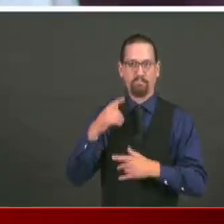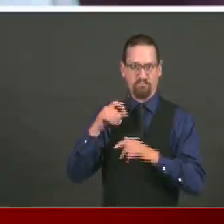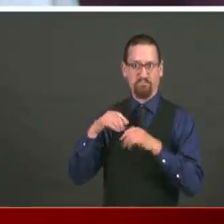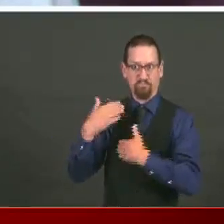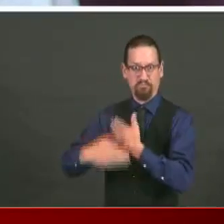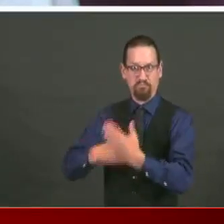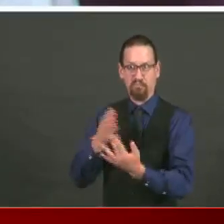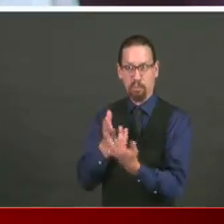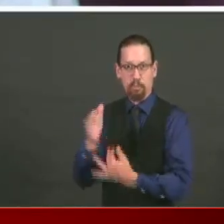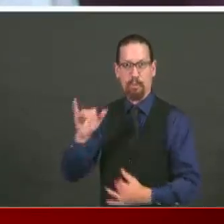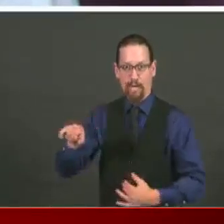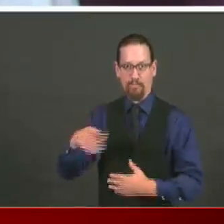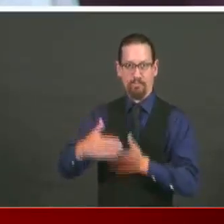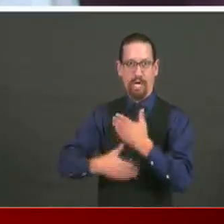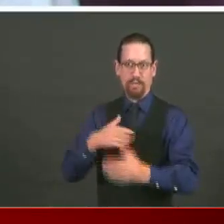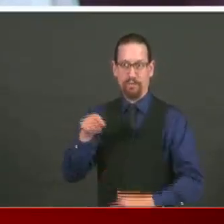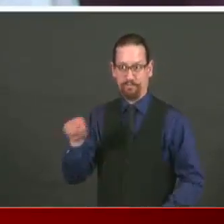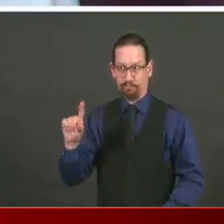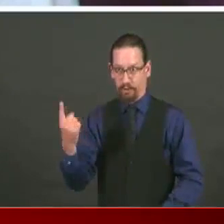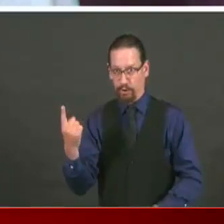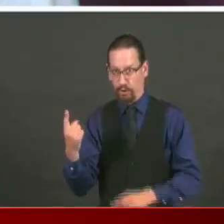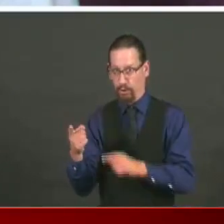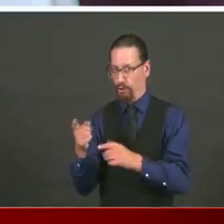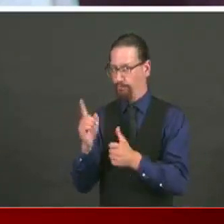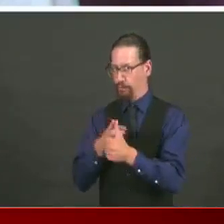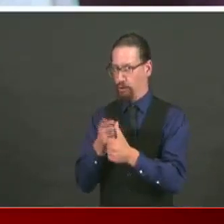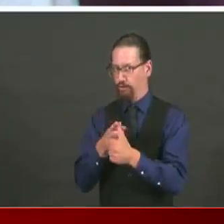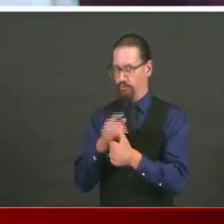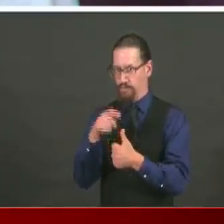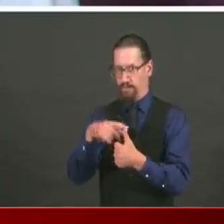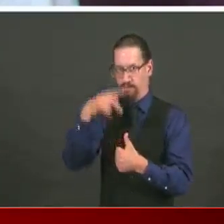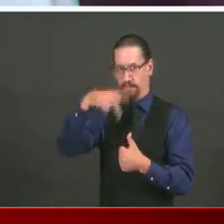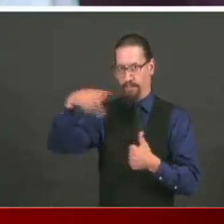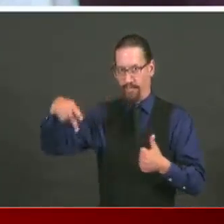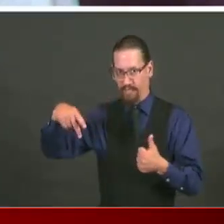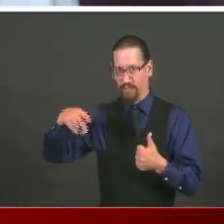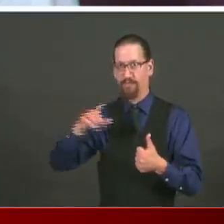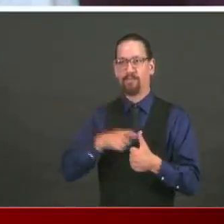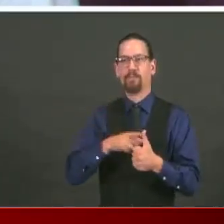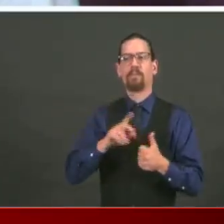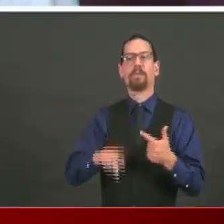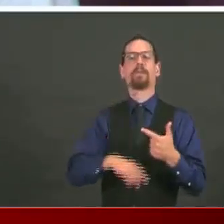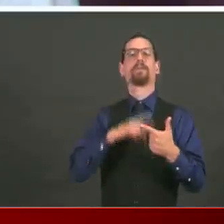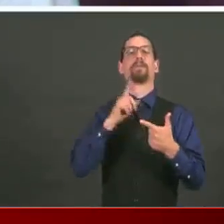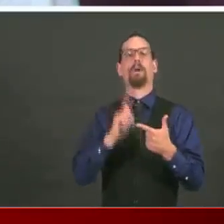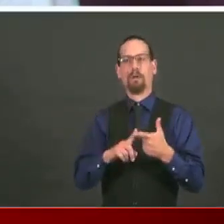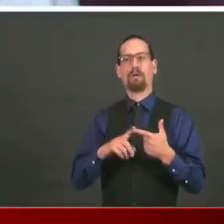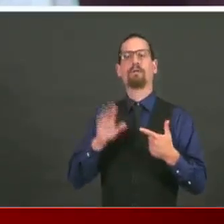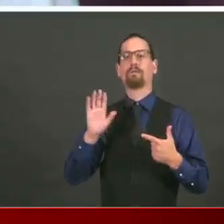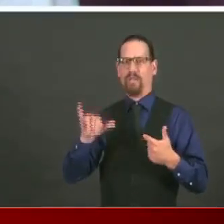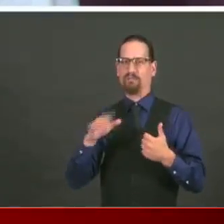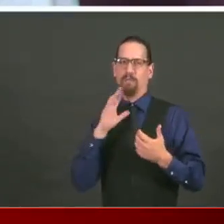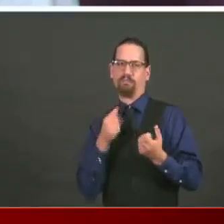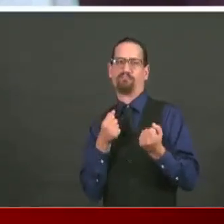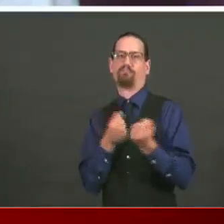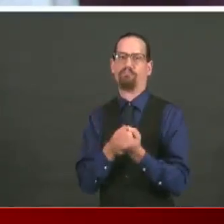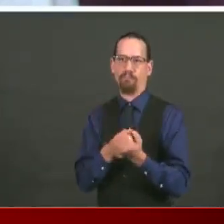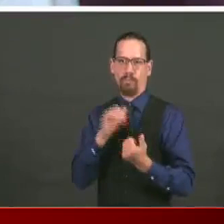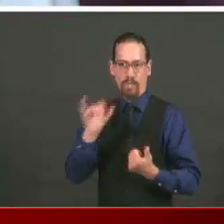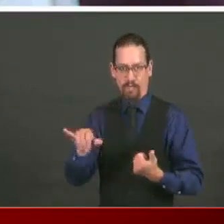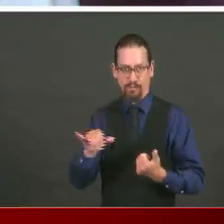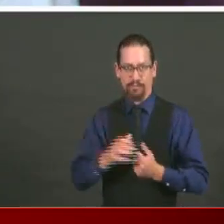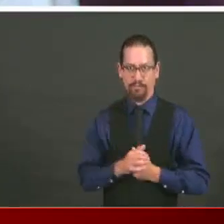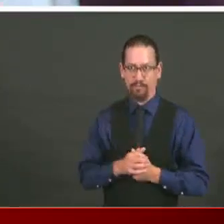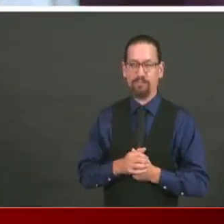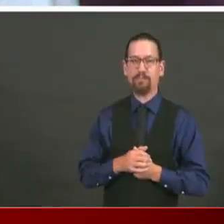that process is a check in favor of a business on a viability test. Side note, there